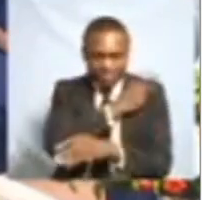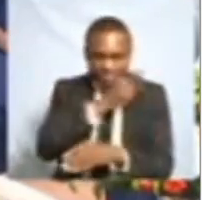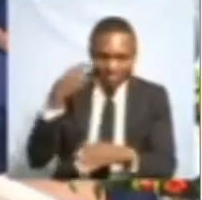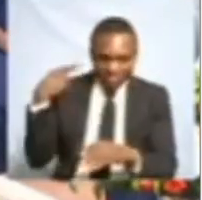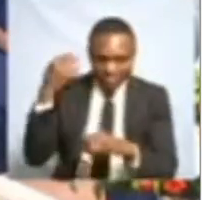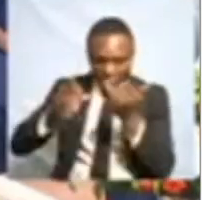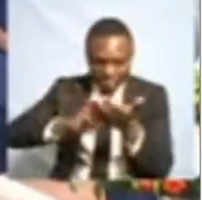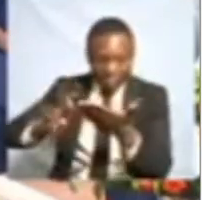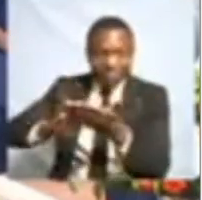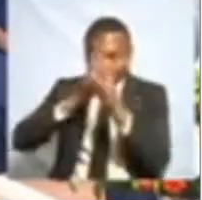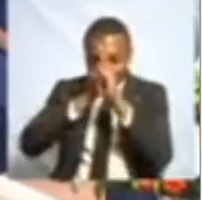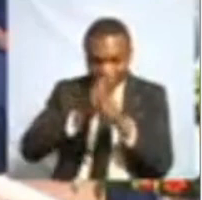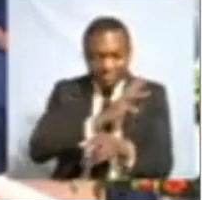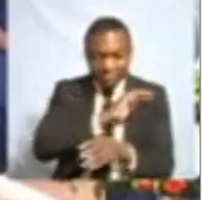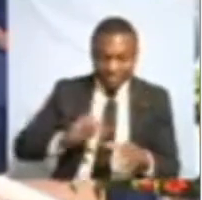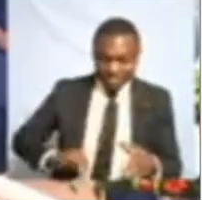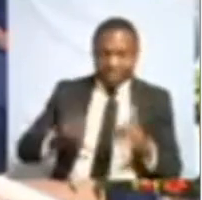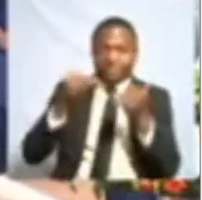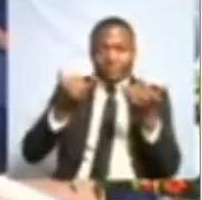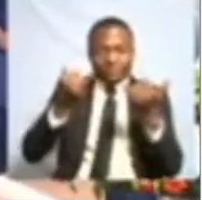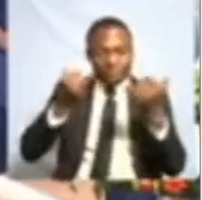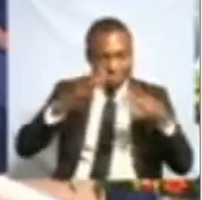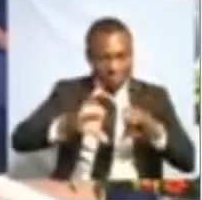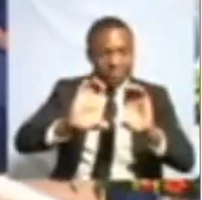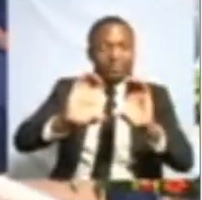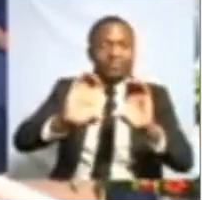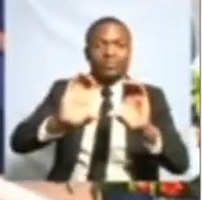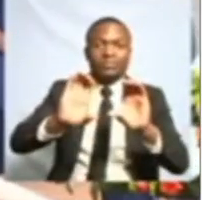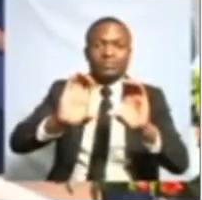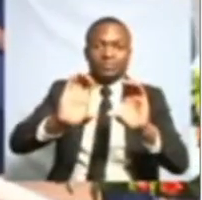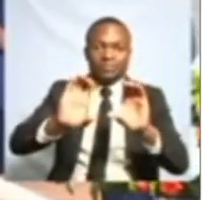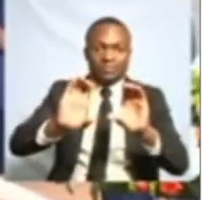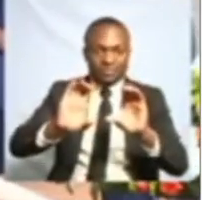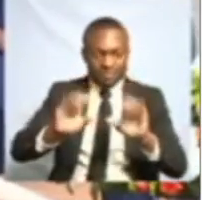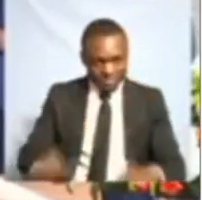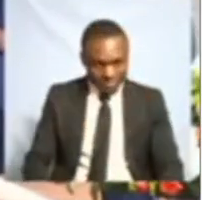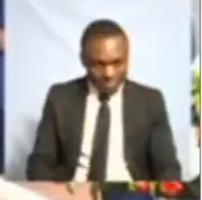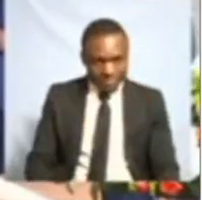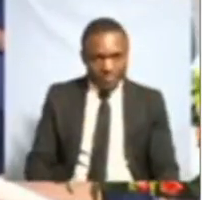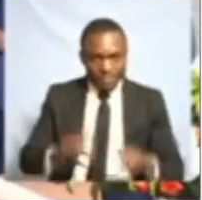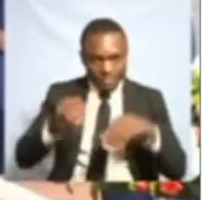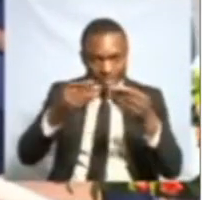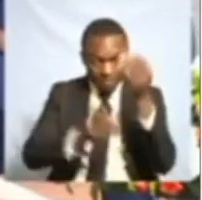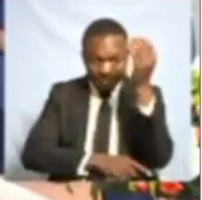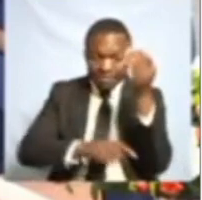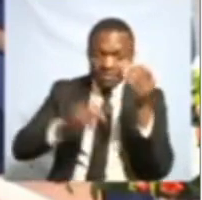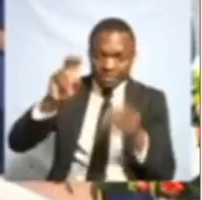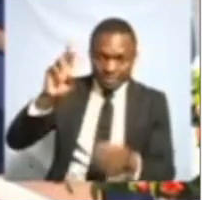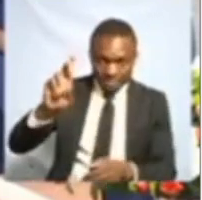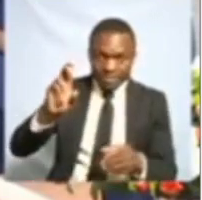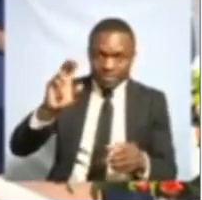quote. Honorable members, I will now proceed to address Mr. Raphael Nakachinda. Mr.